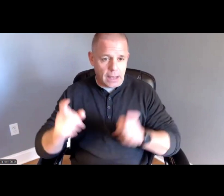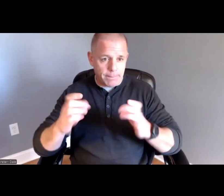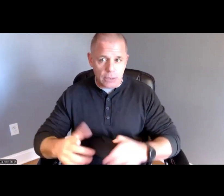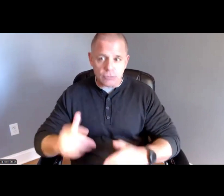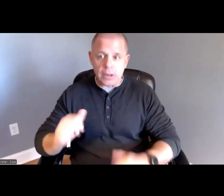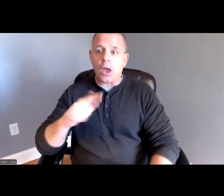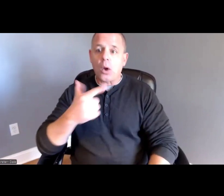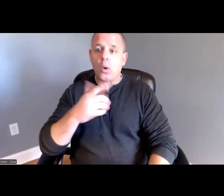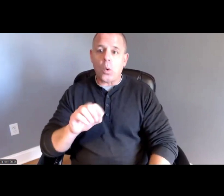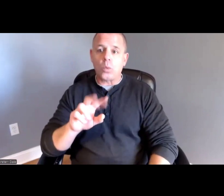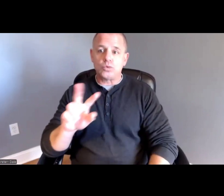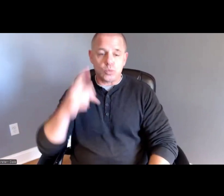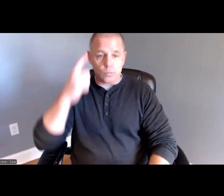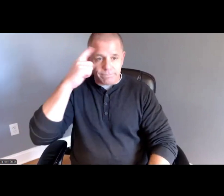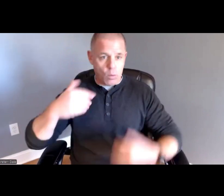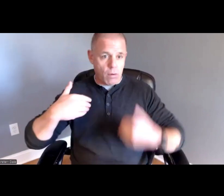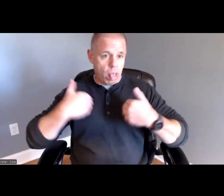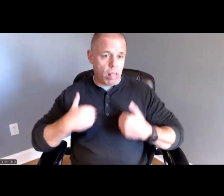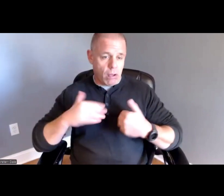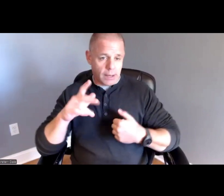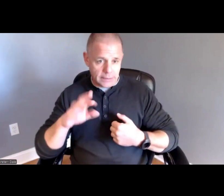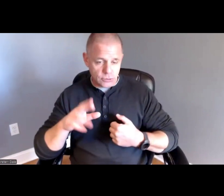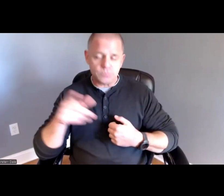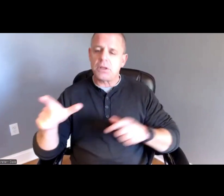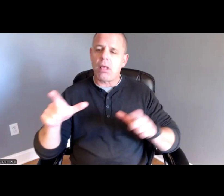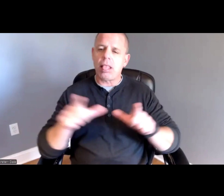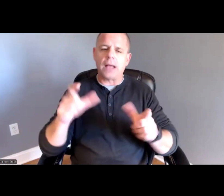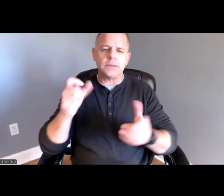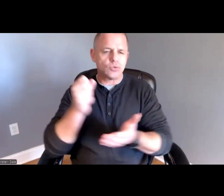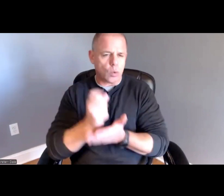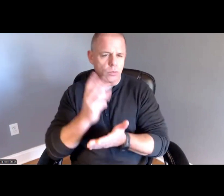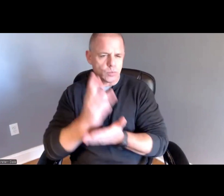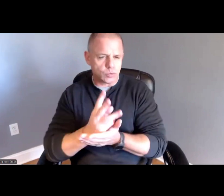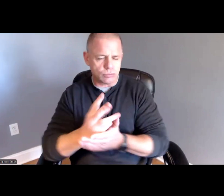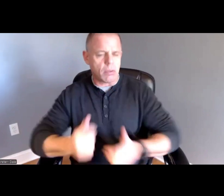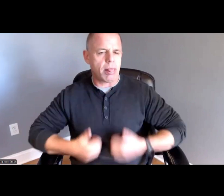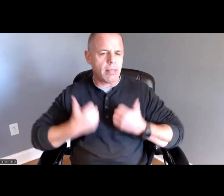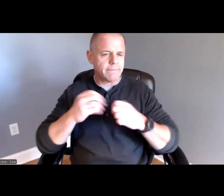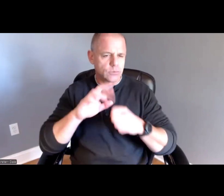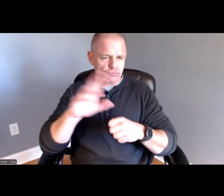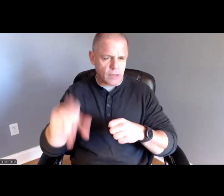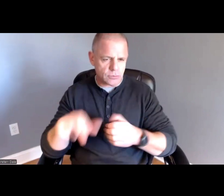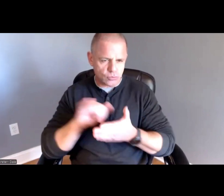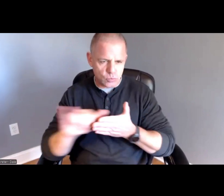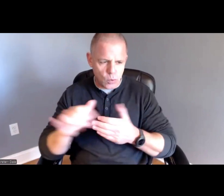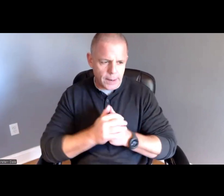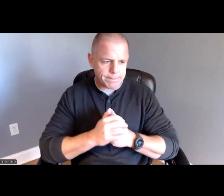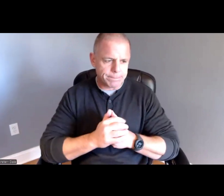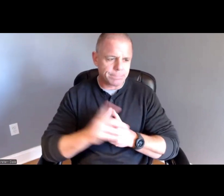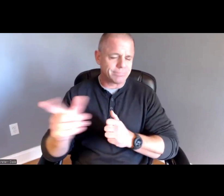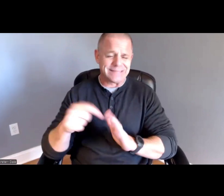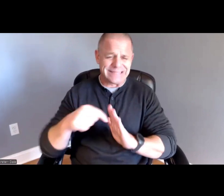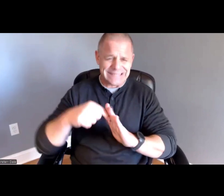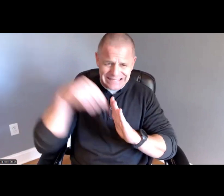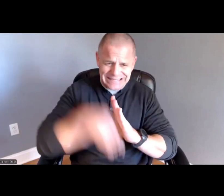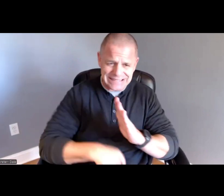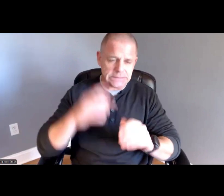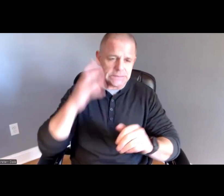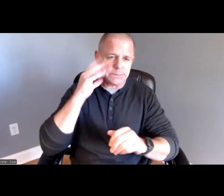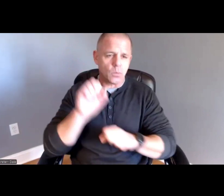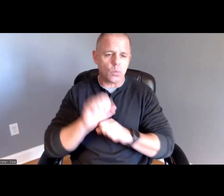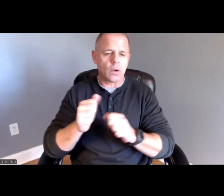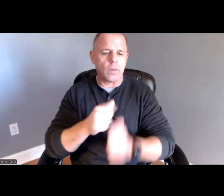Lung Cancer. She's a licensed social worker residing in Rochester, New York. She has extensive experience working with